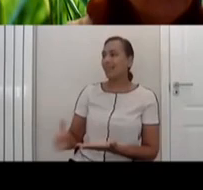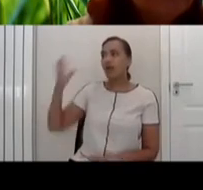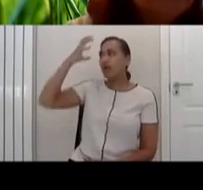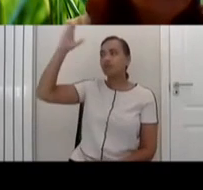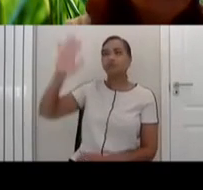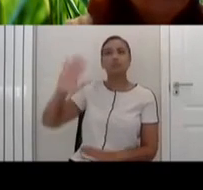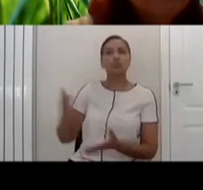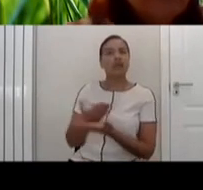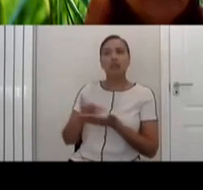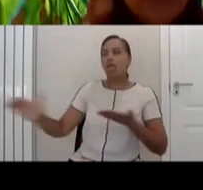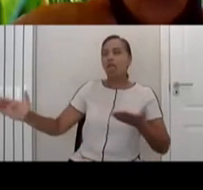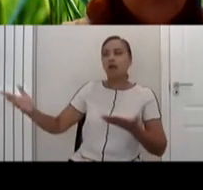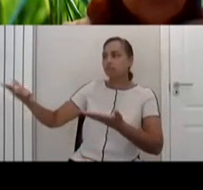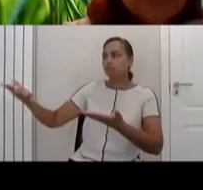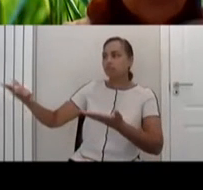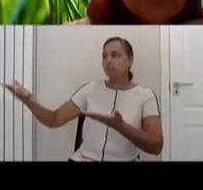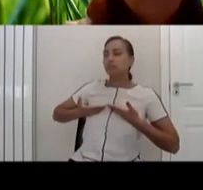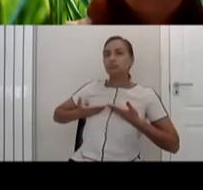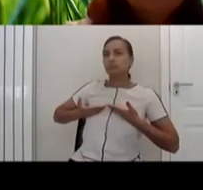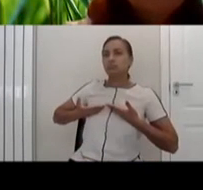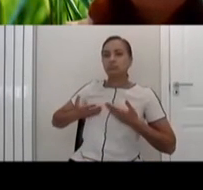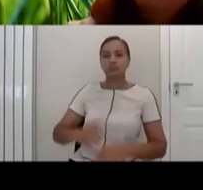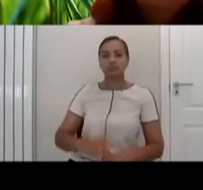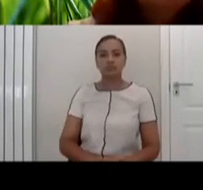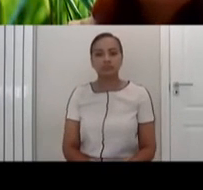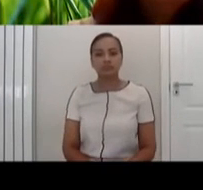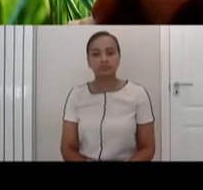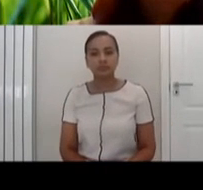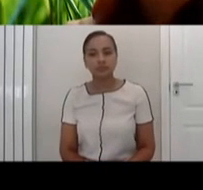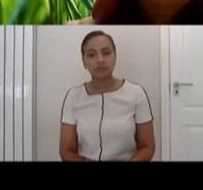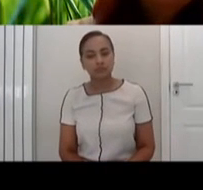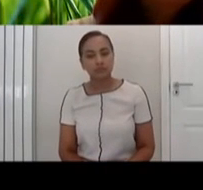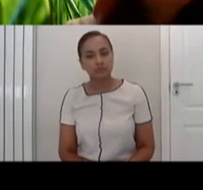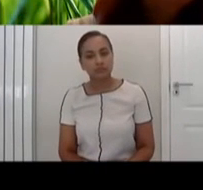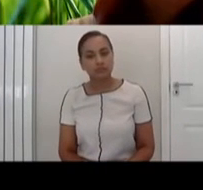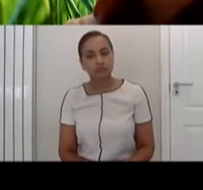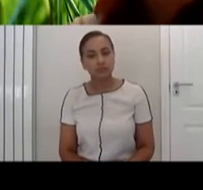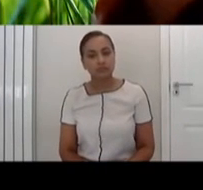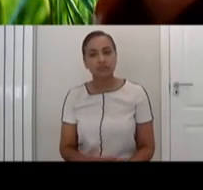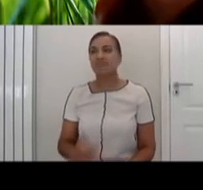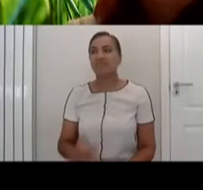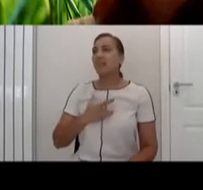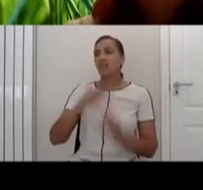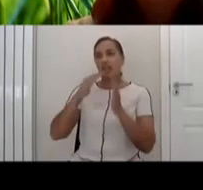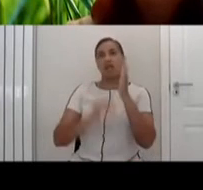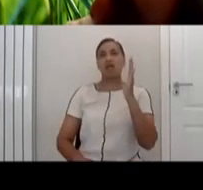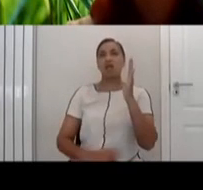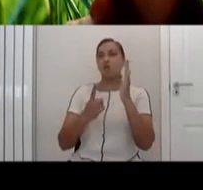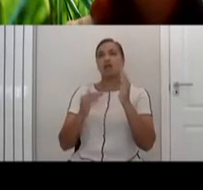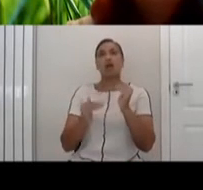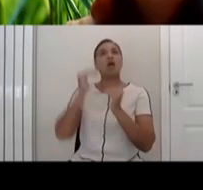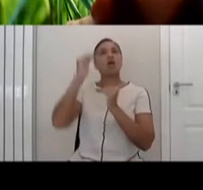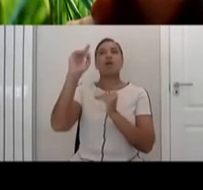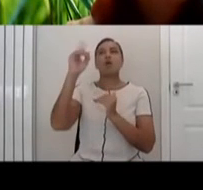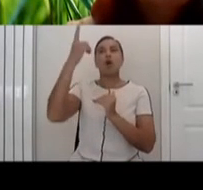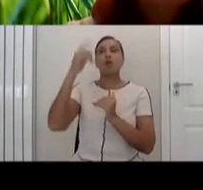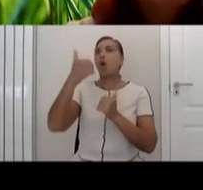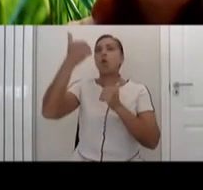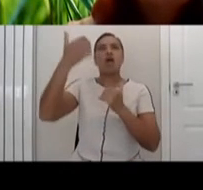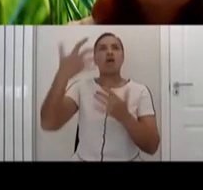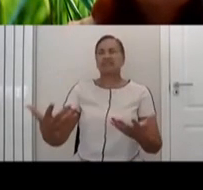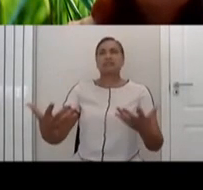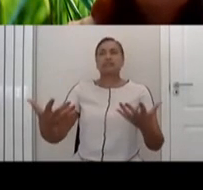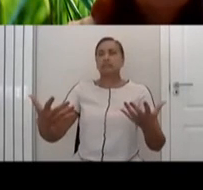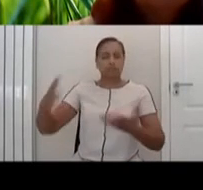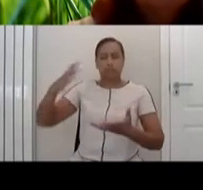all brainwashed into the R number and a certain, you know, if it's below 1 it's okay, and if it's above 1 it's not okay. It sounds like